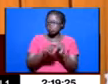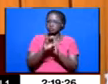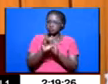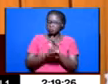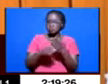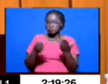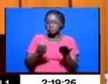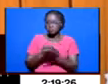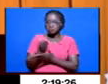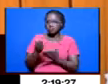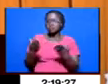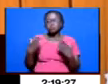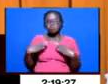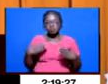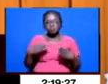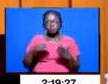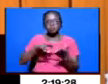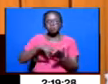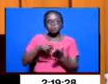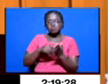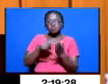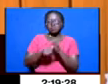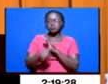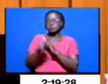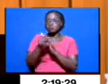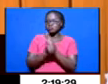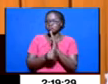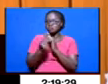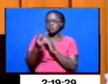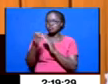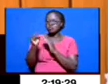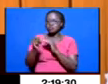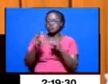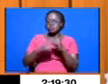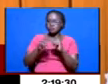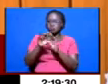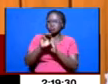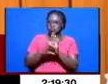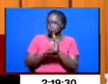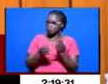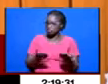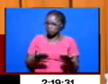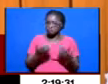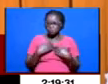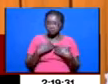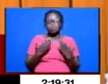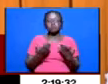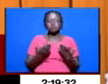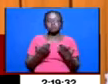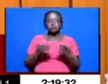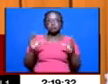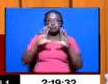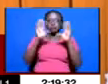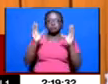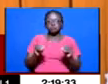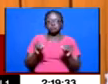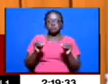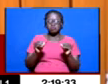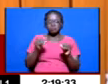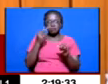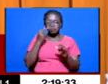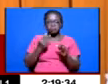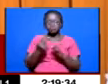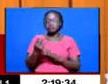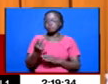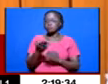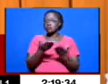initiative under the Article 257 of the Constitution. I'll give a summarized view of this,